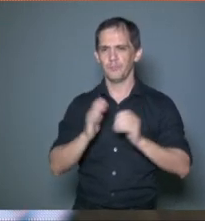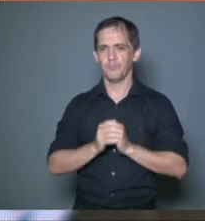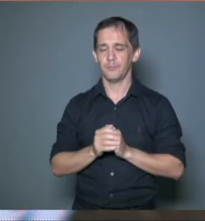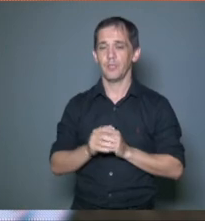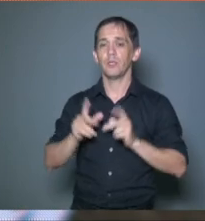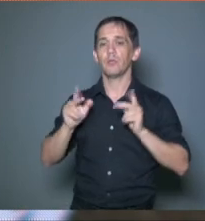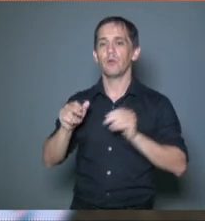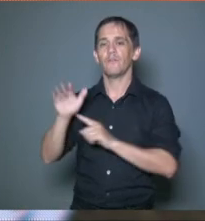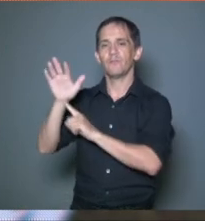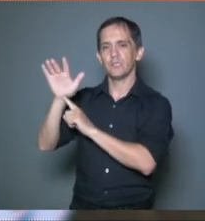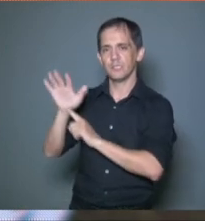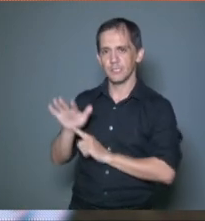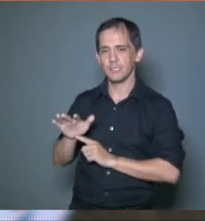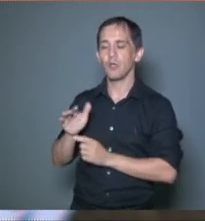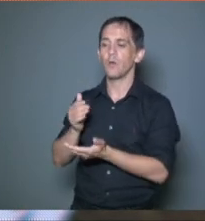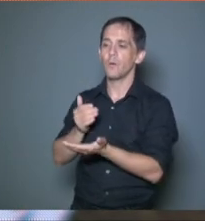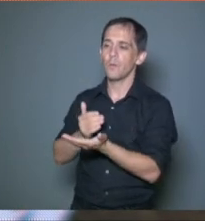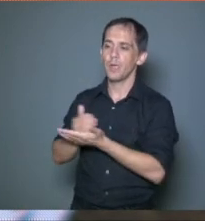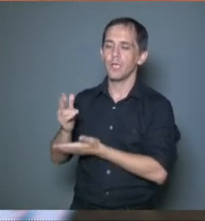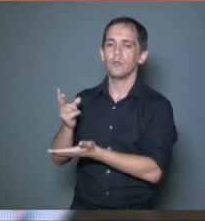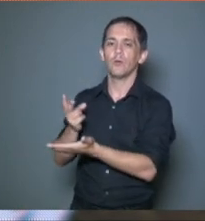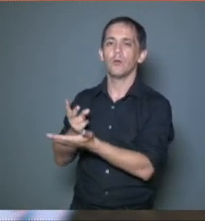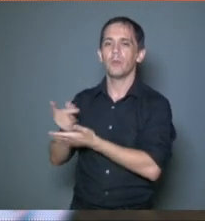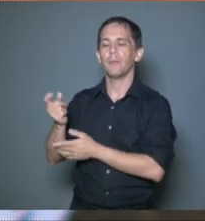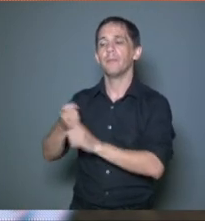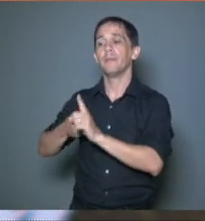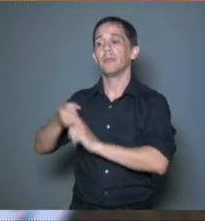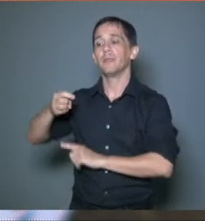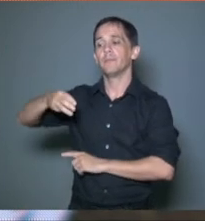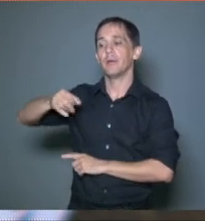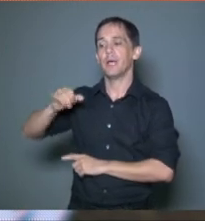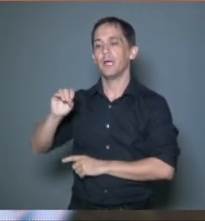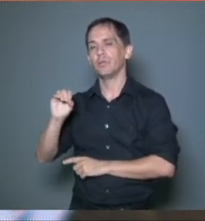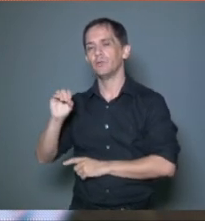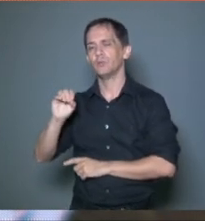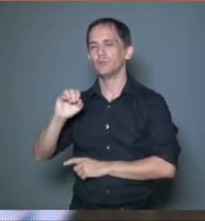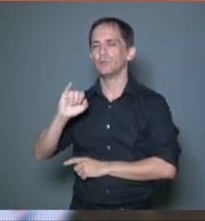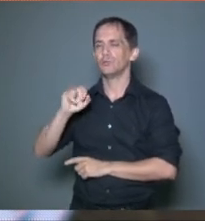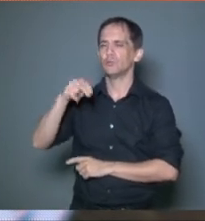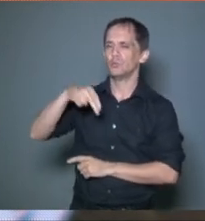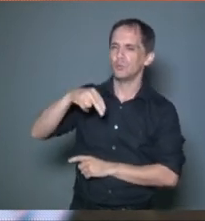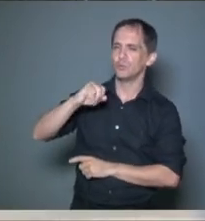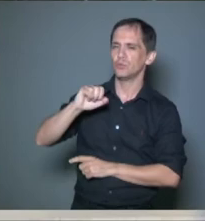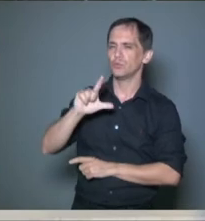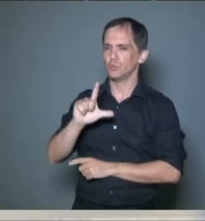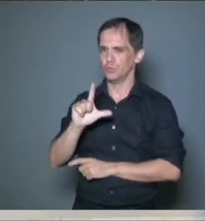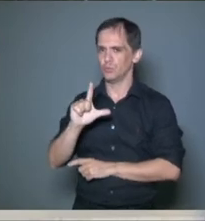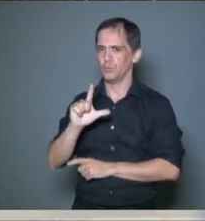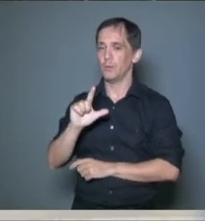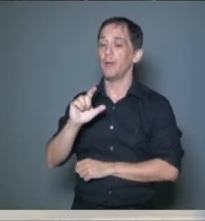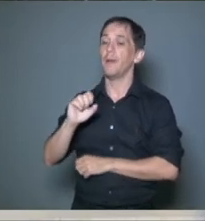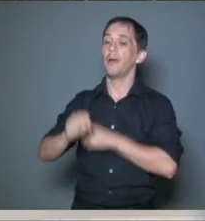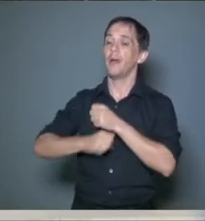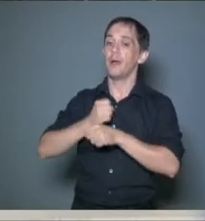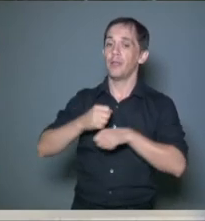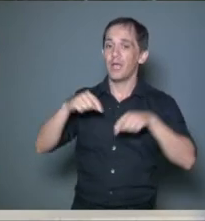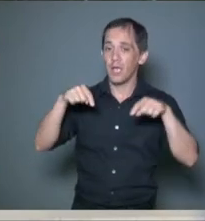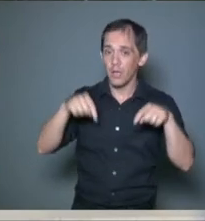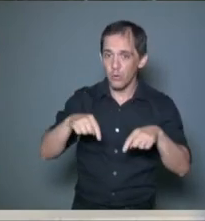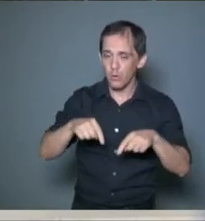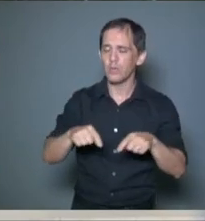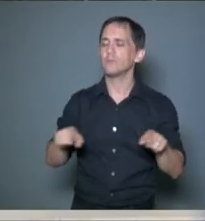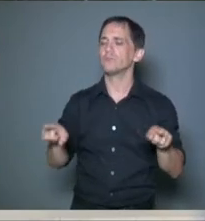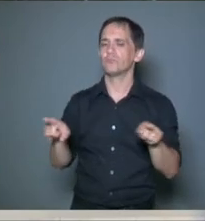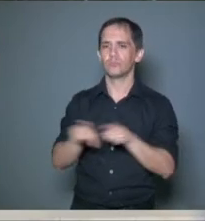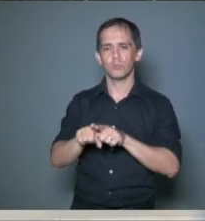like fertilizers. Nitrogen, we normally buy in May, June, and July. And our